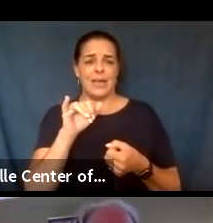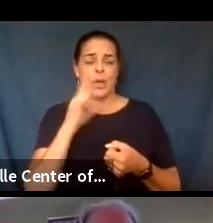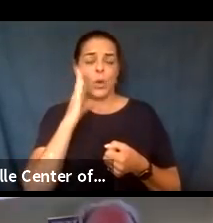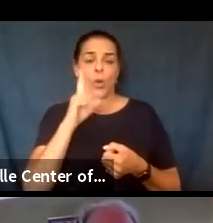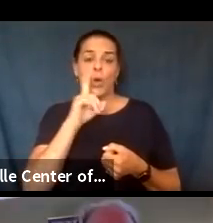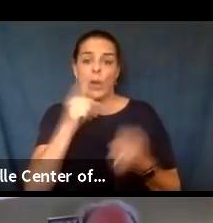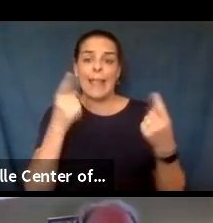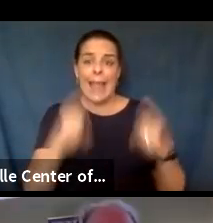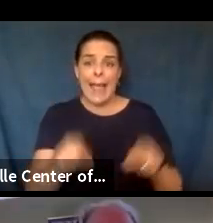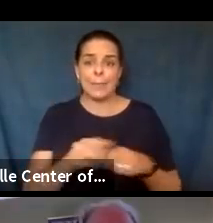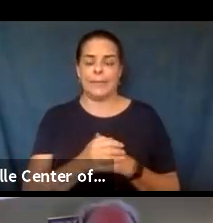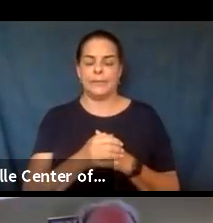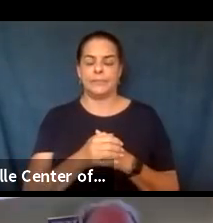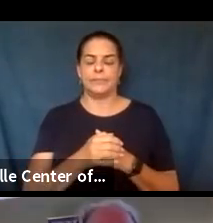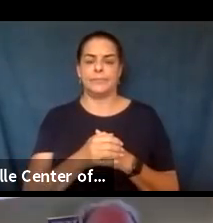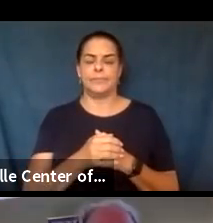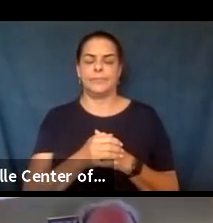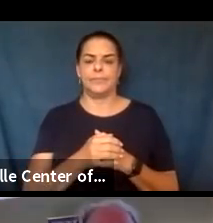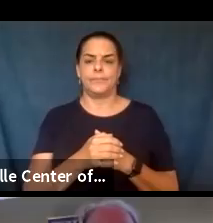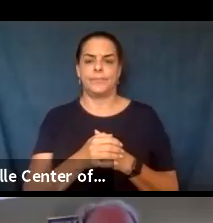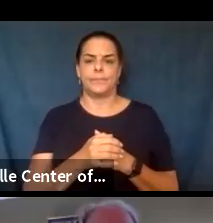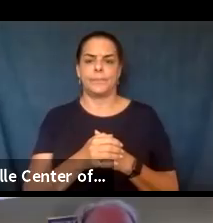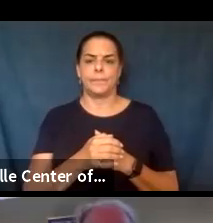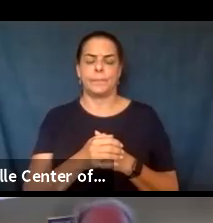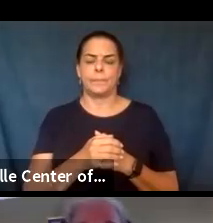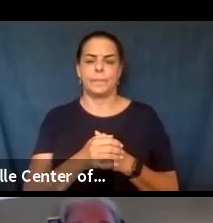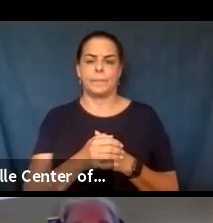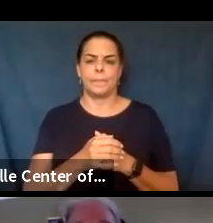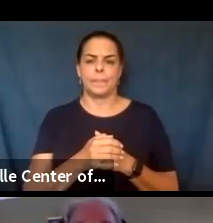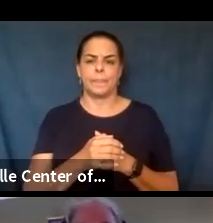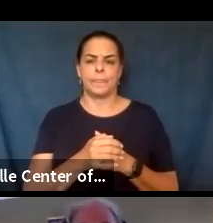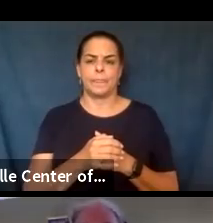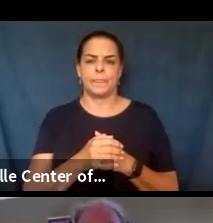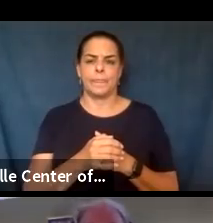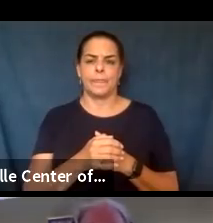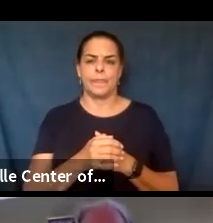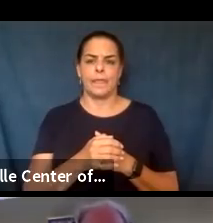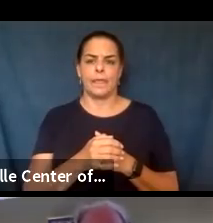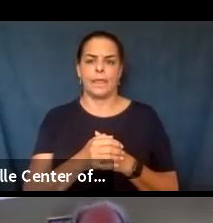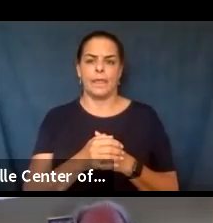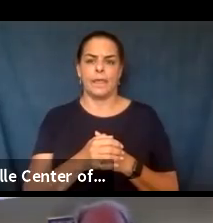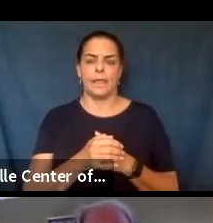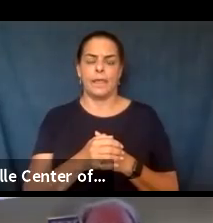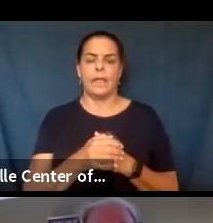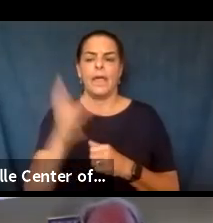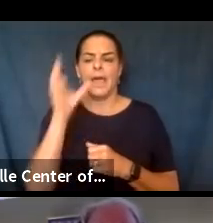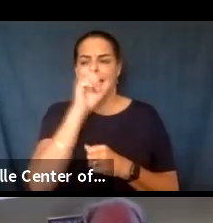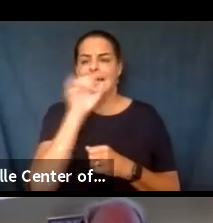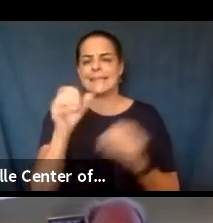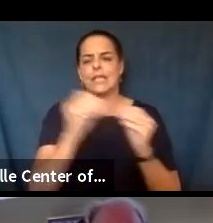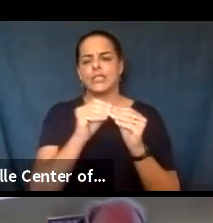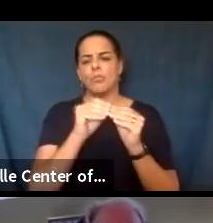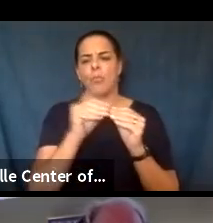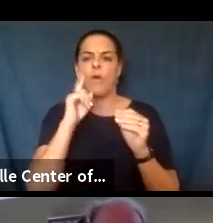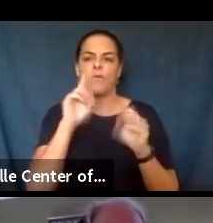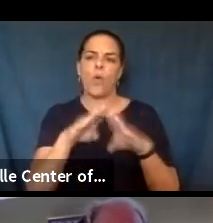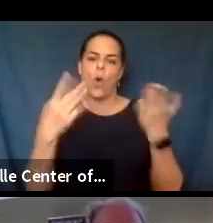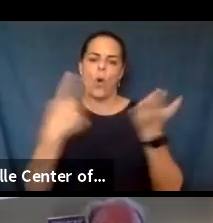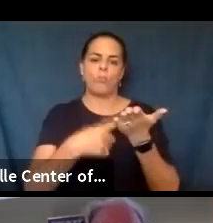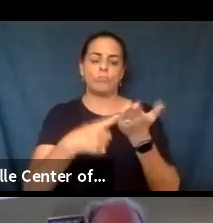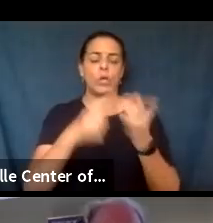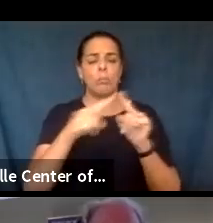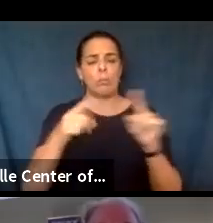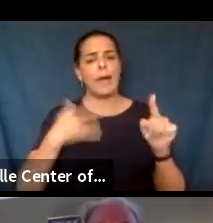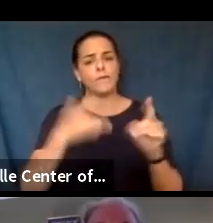place. So that's really more, I guess, open discussion, but I do think it's worth talking about.